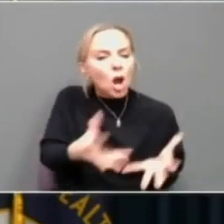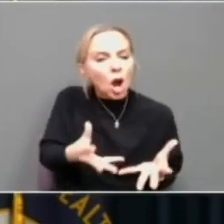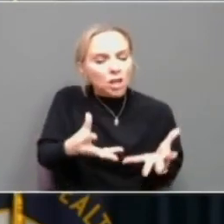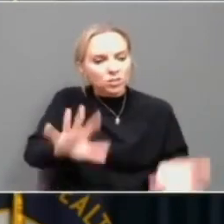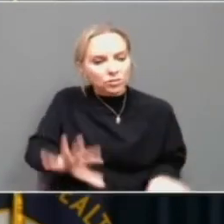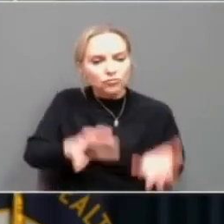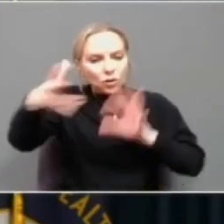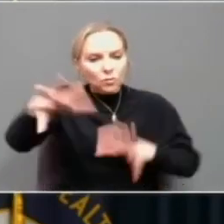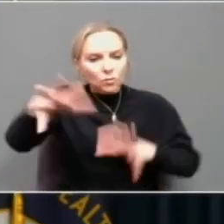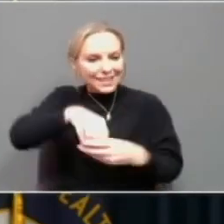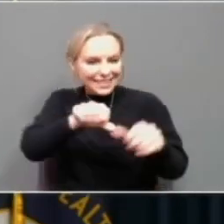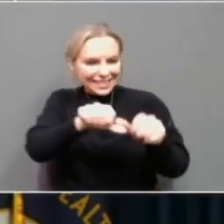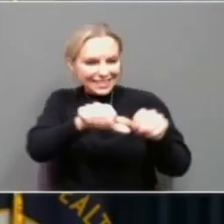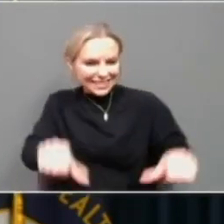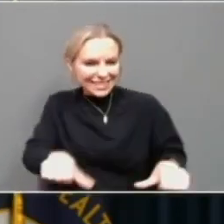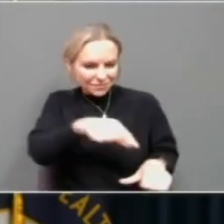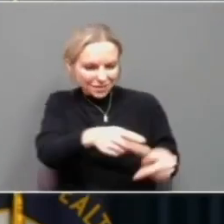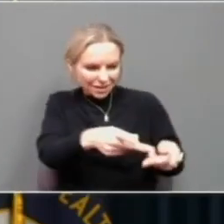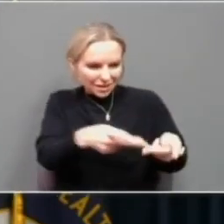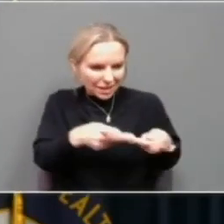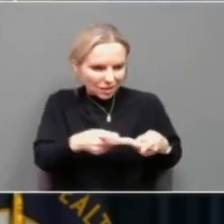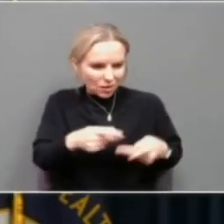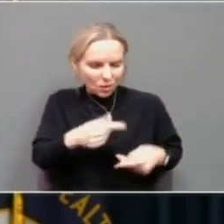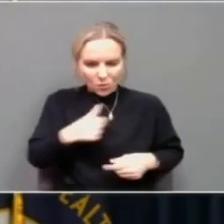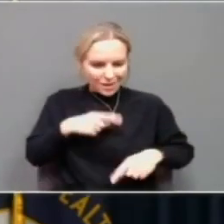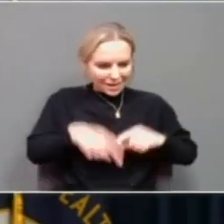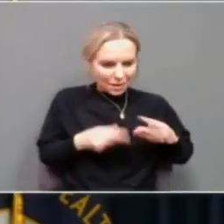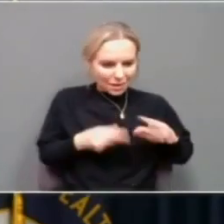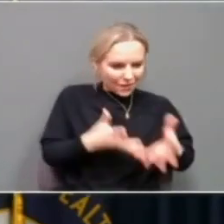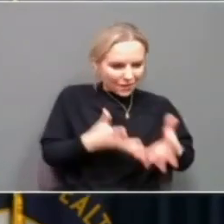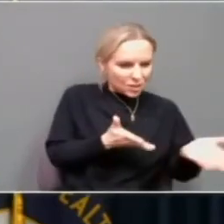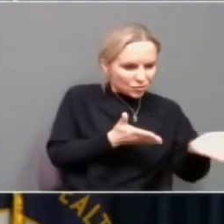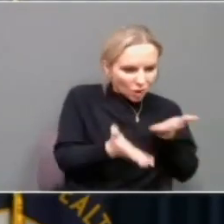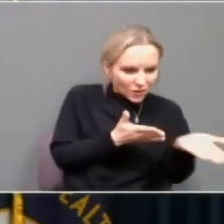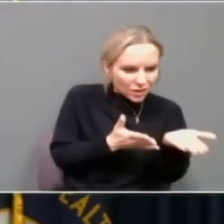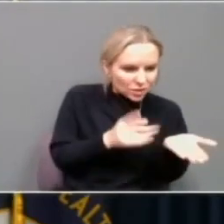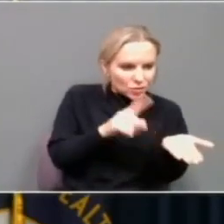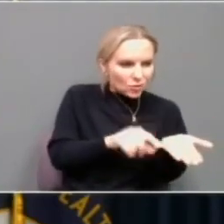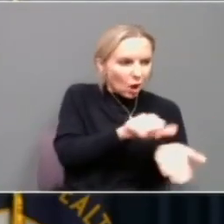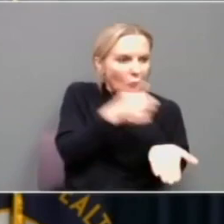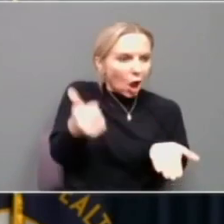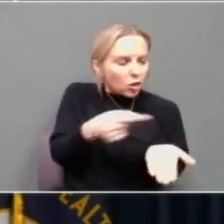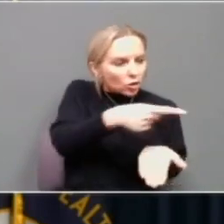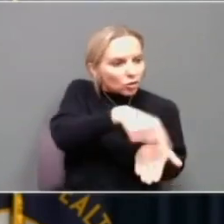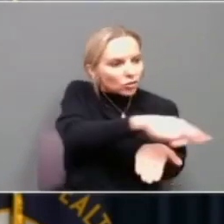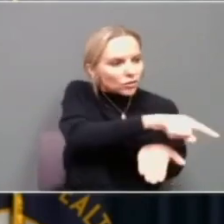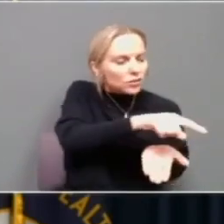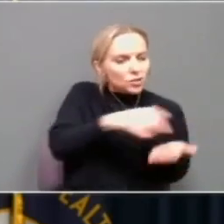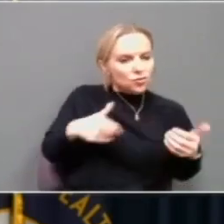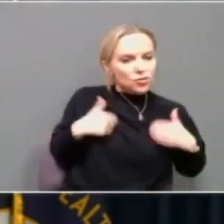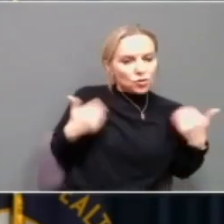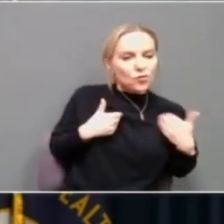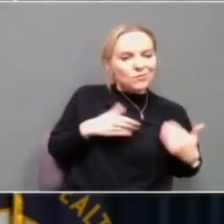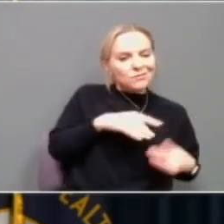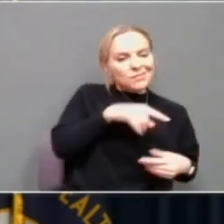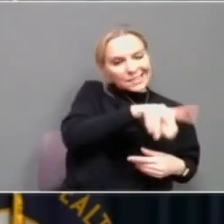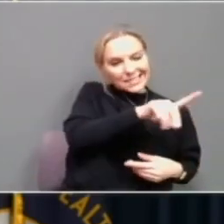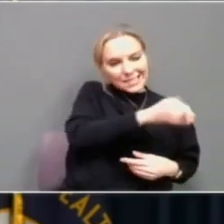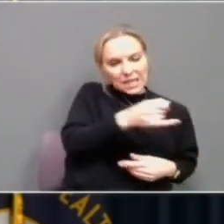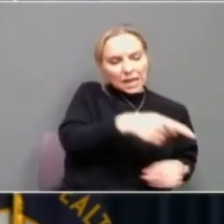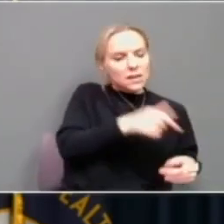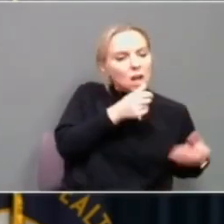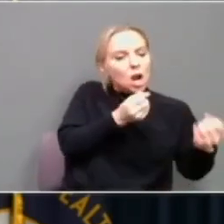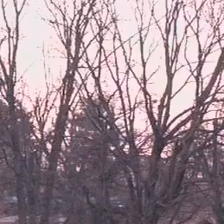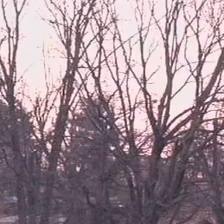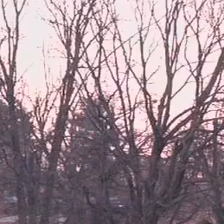where we can't provide services to someone else who is not causing that disruption because it's not safe in the